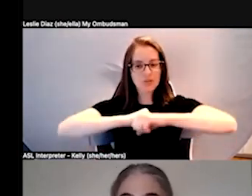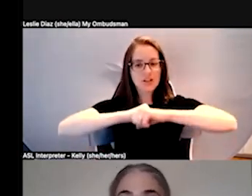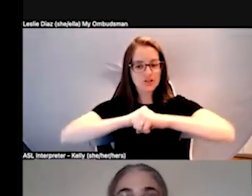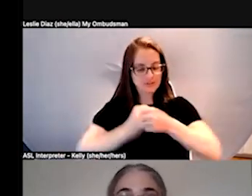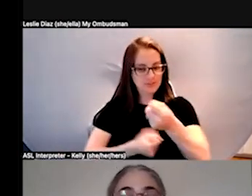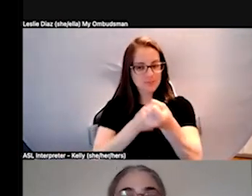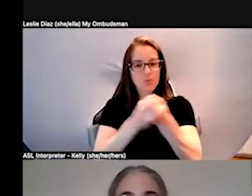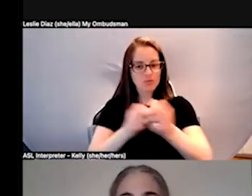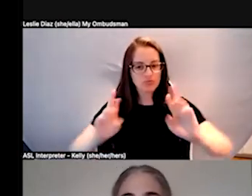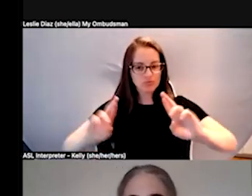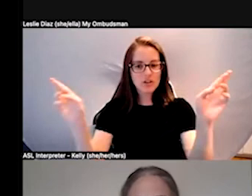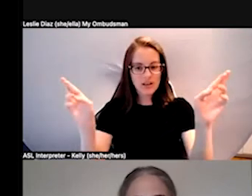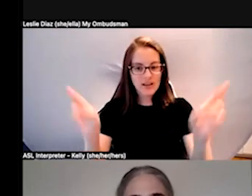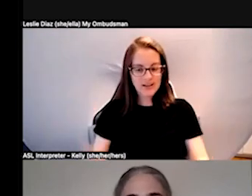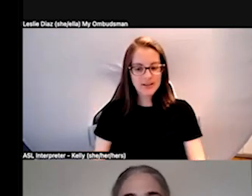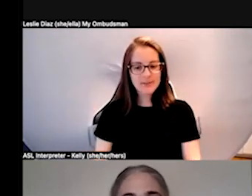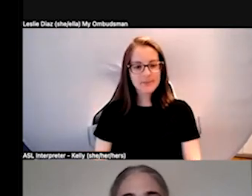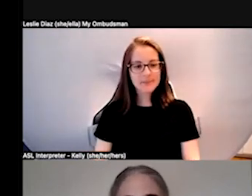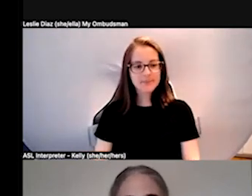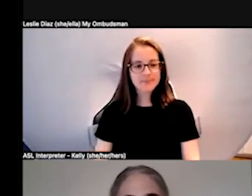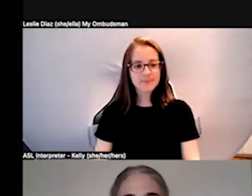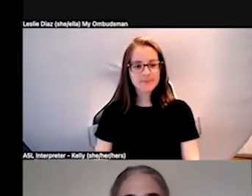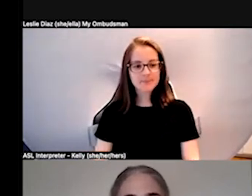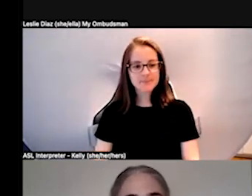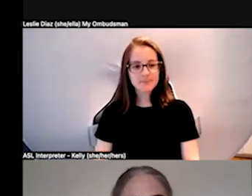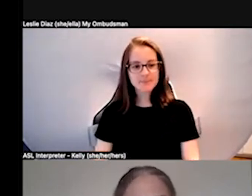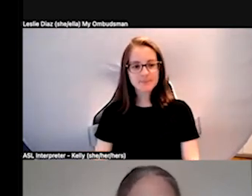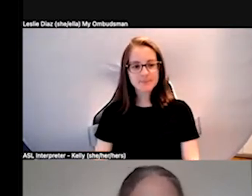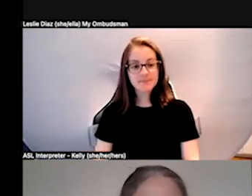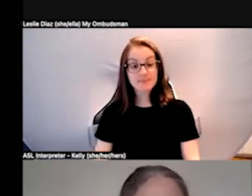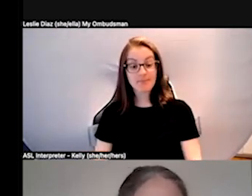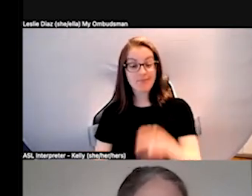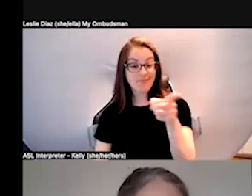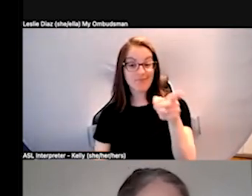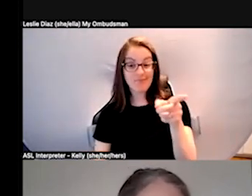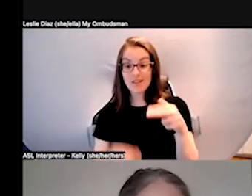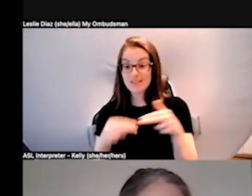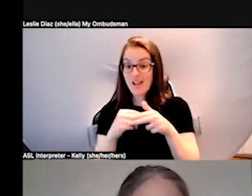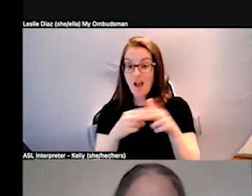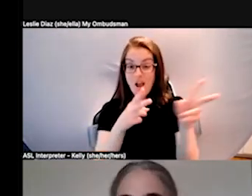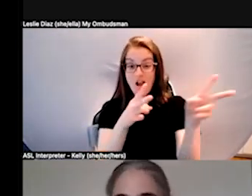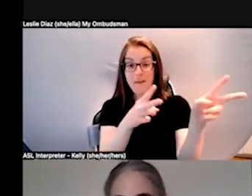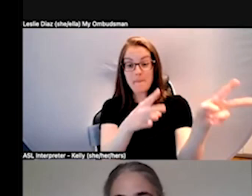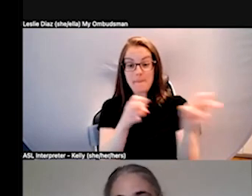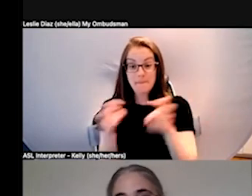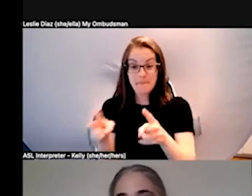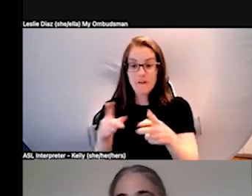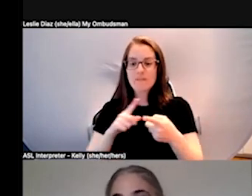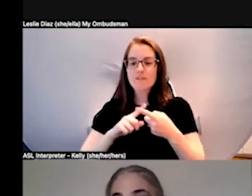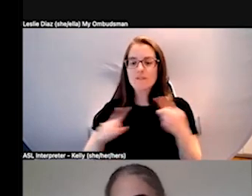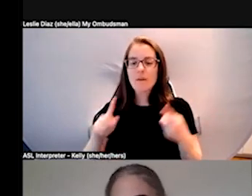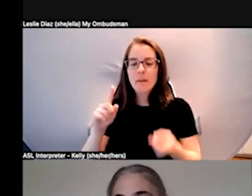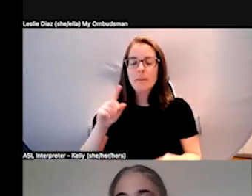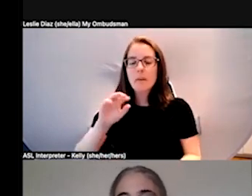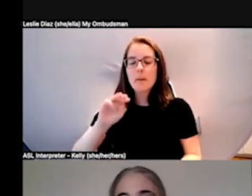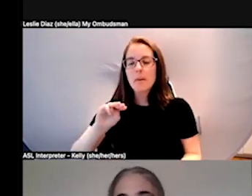place. So I pulled this slide down from the Movement Advancement Project. I included the